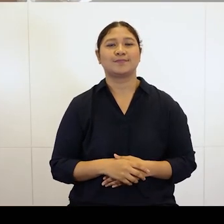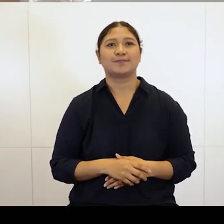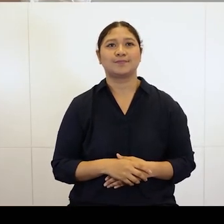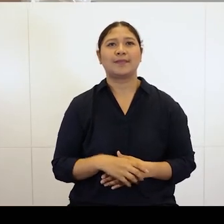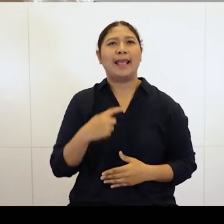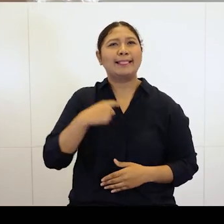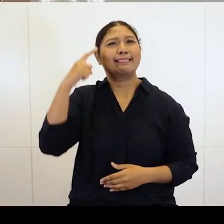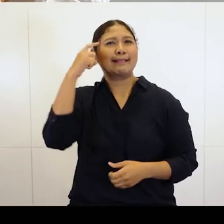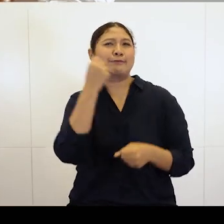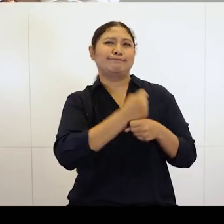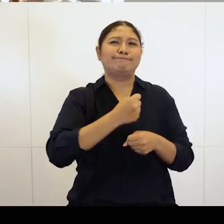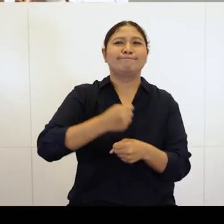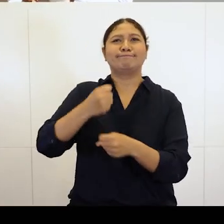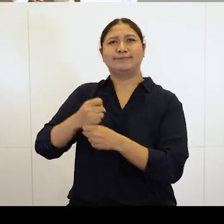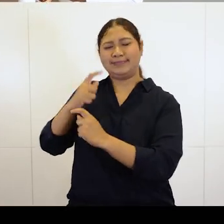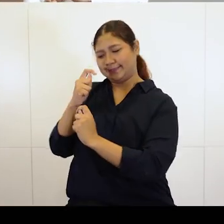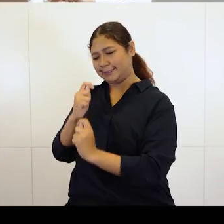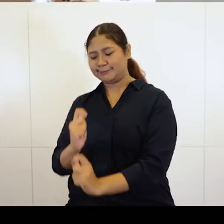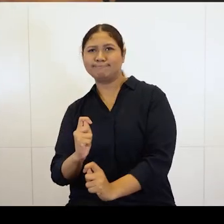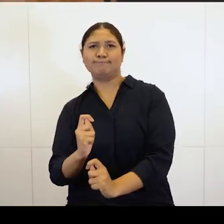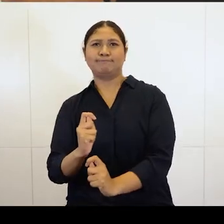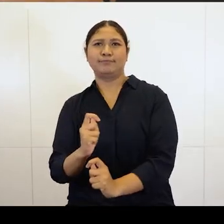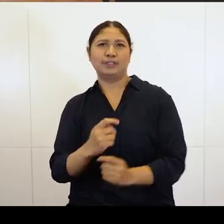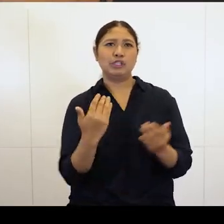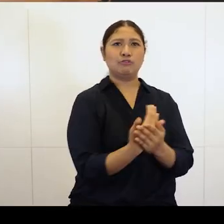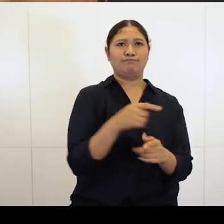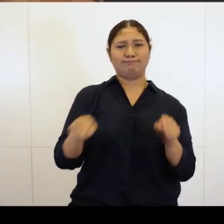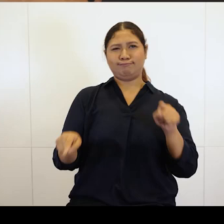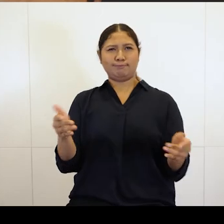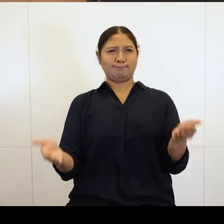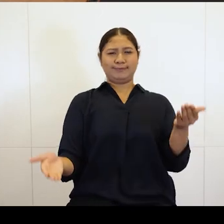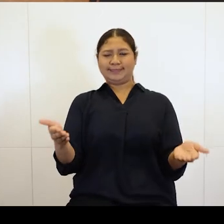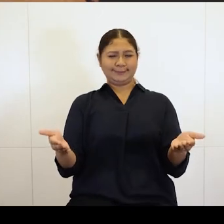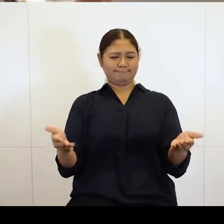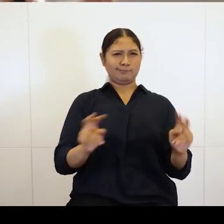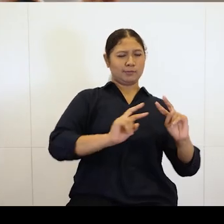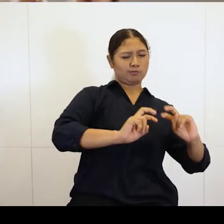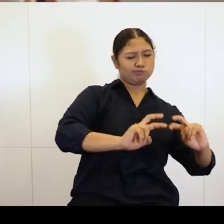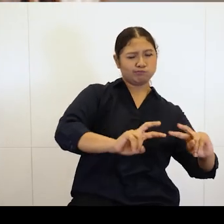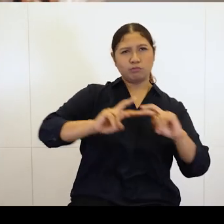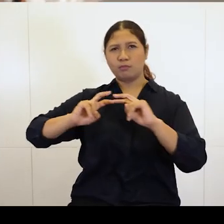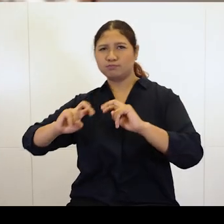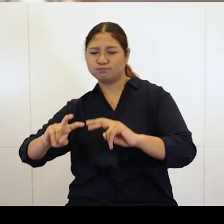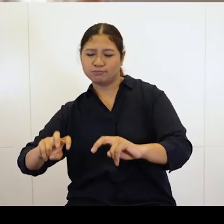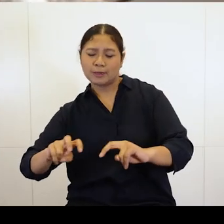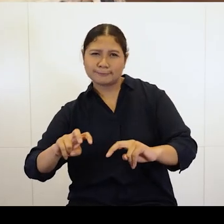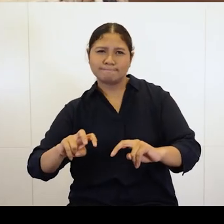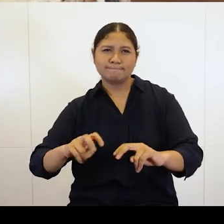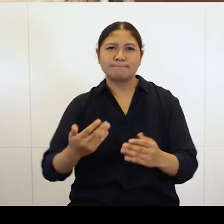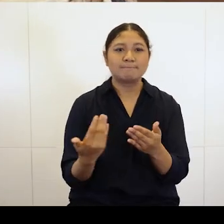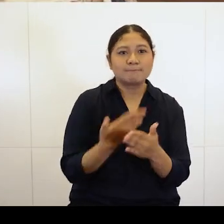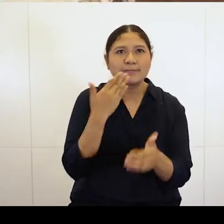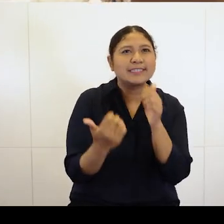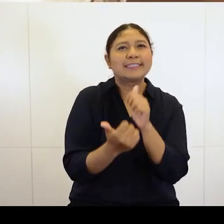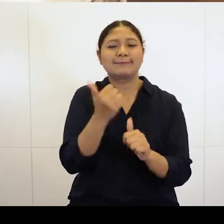So I think through this experimentation processes, we are also trying to find the sweet spot, like what I said. What is